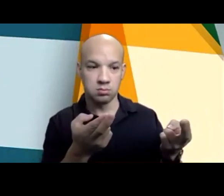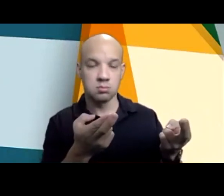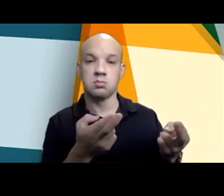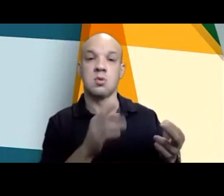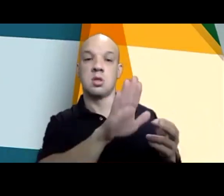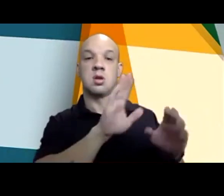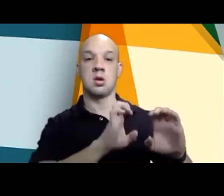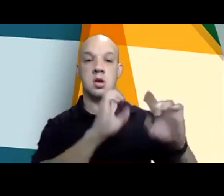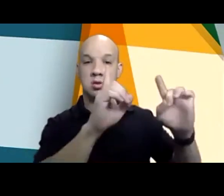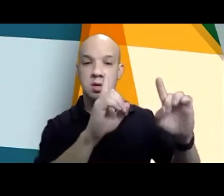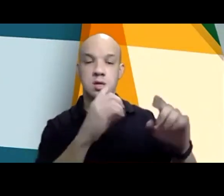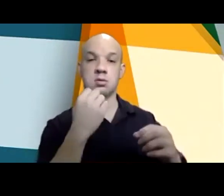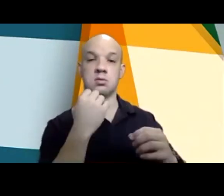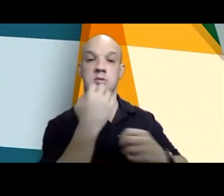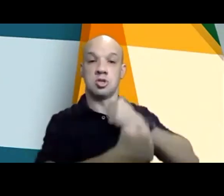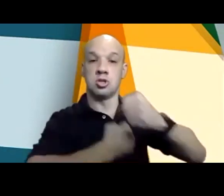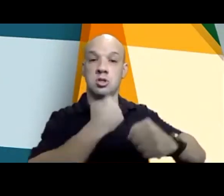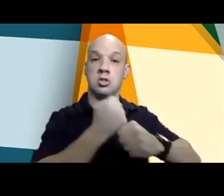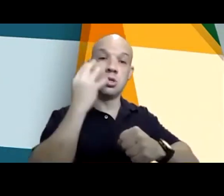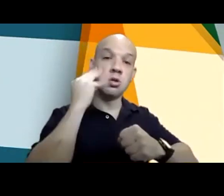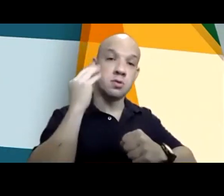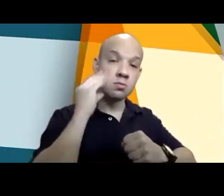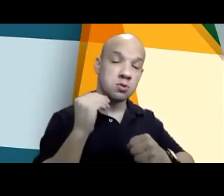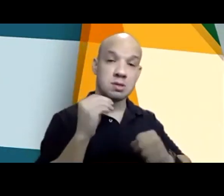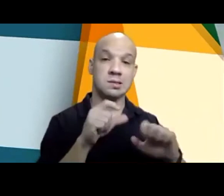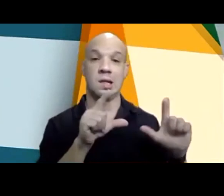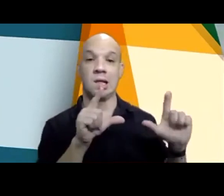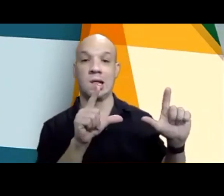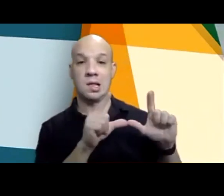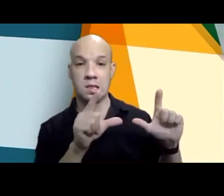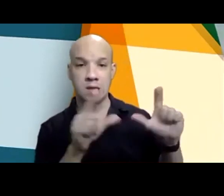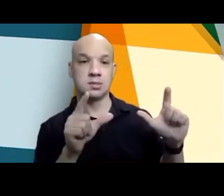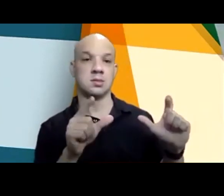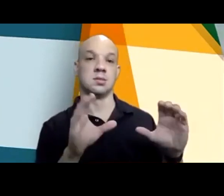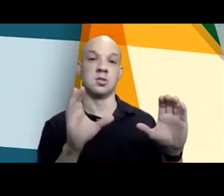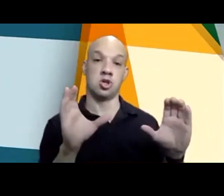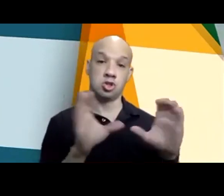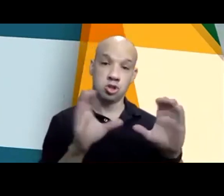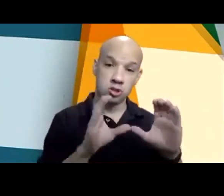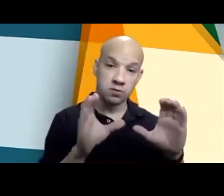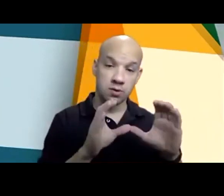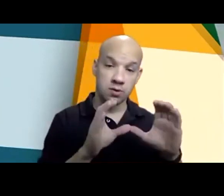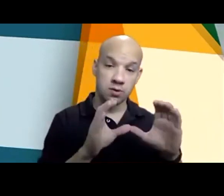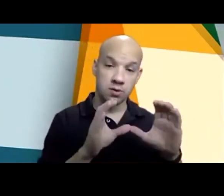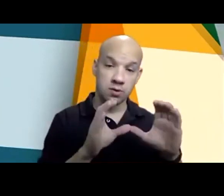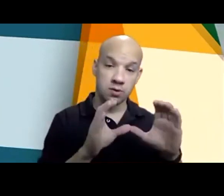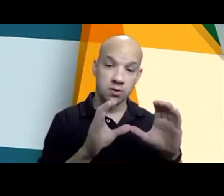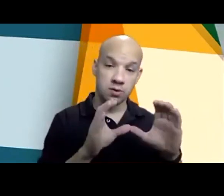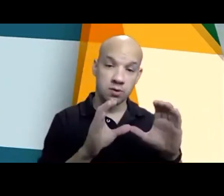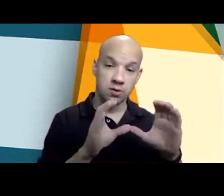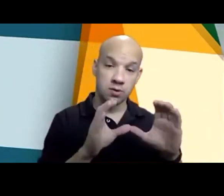education, years of experience, licenses, certifications, and resumes for professional